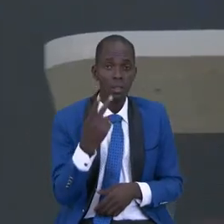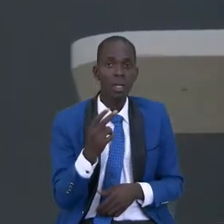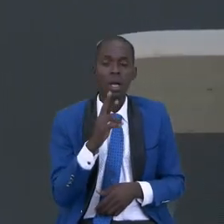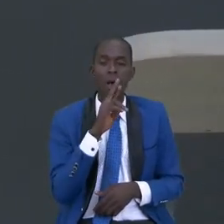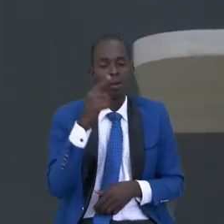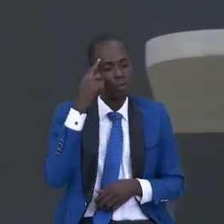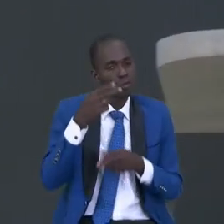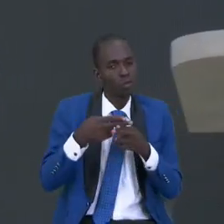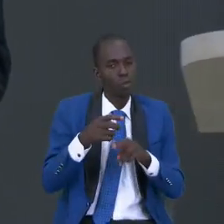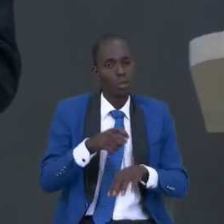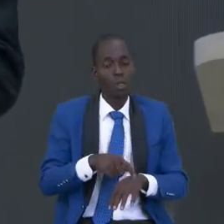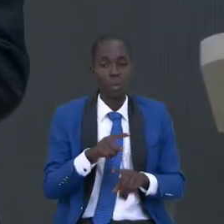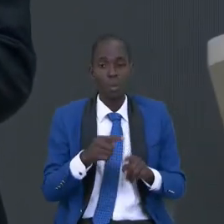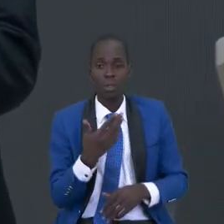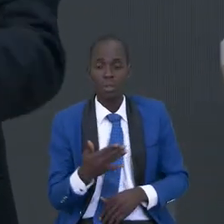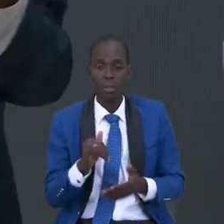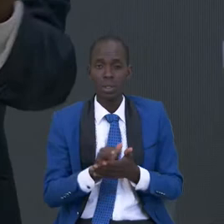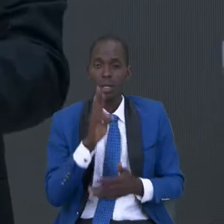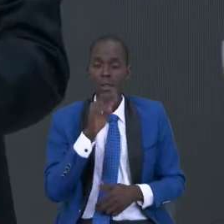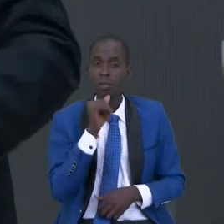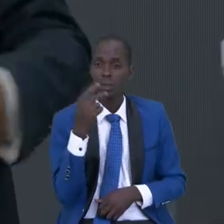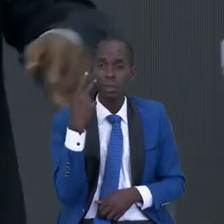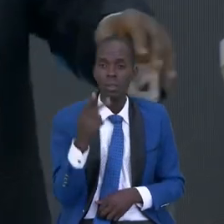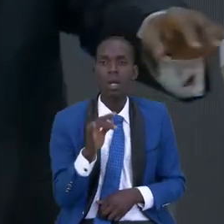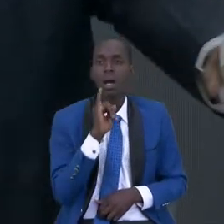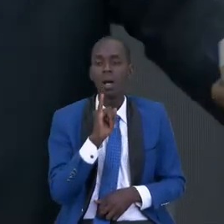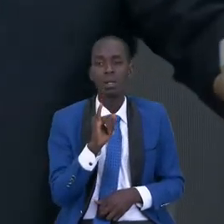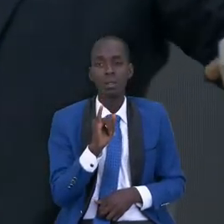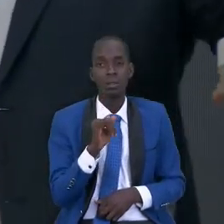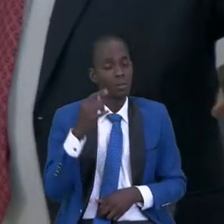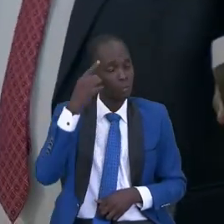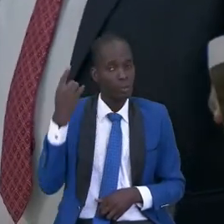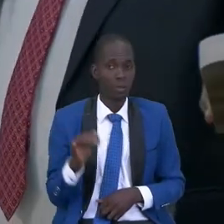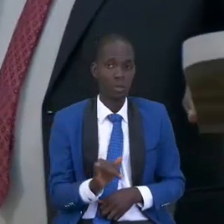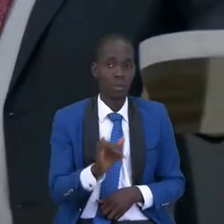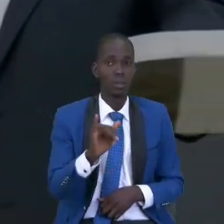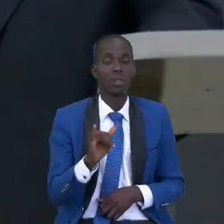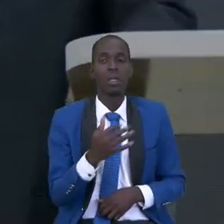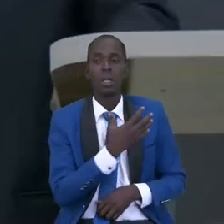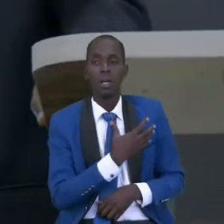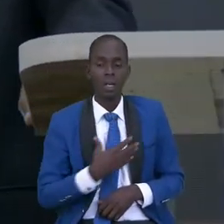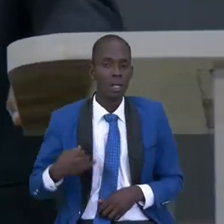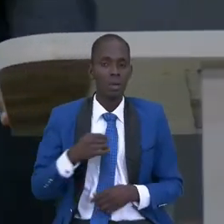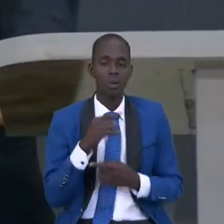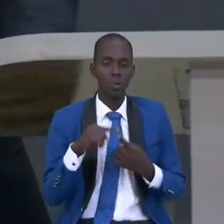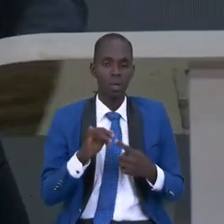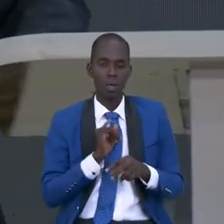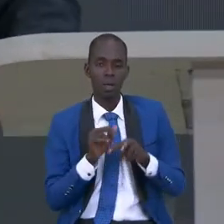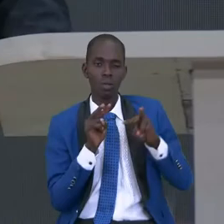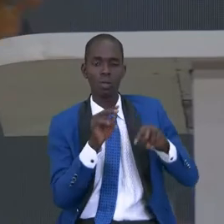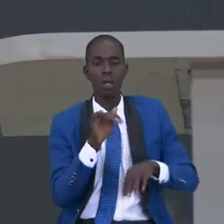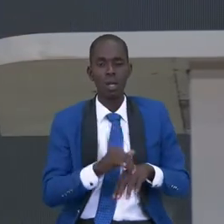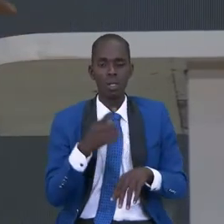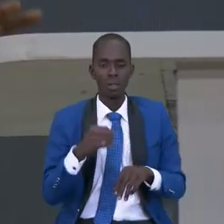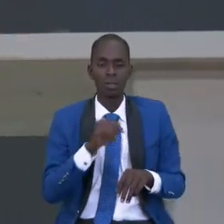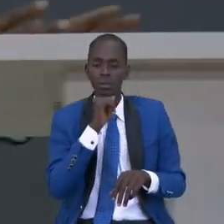temporal, but the things which are not seen are eternal. When I look at the invisible, like